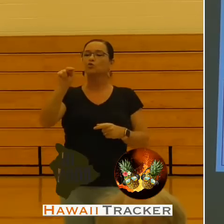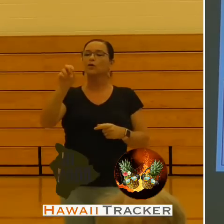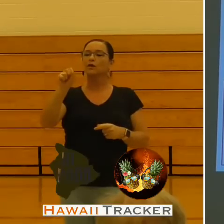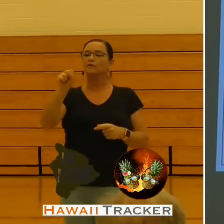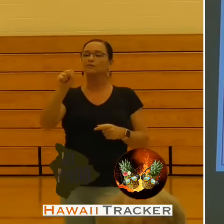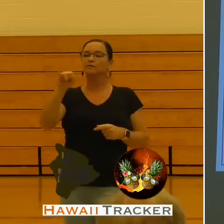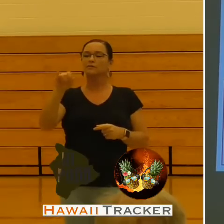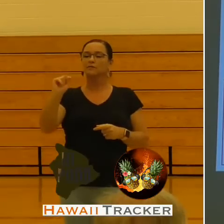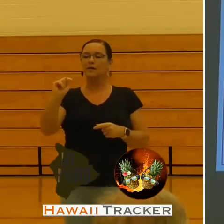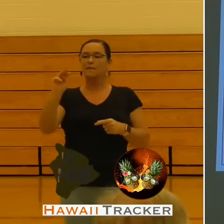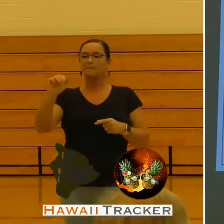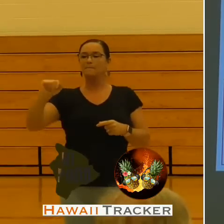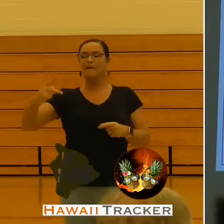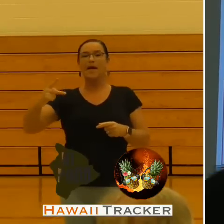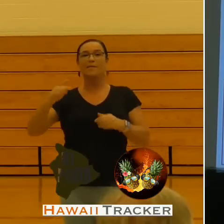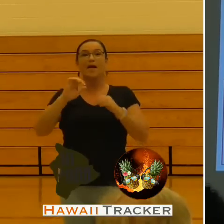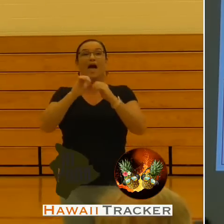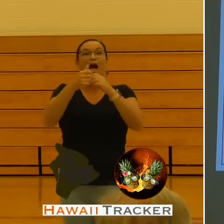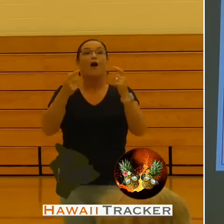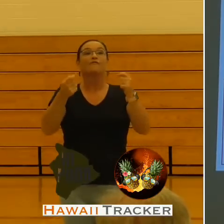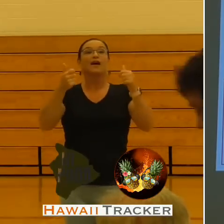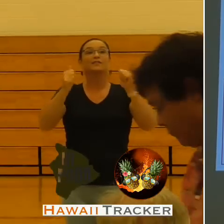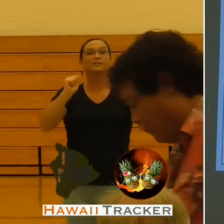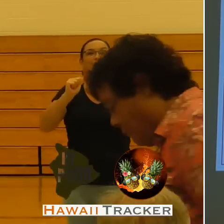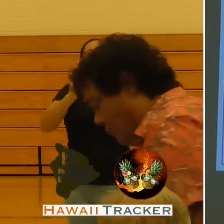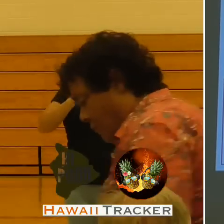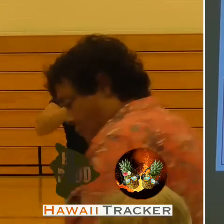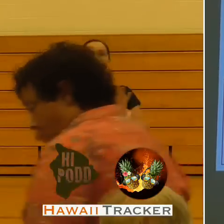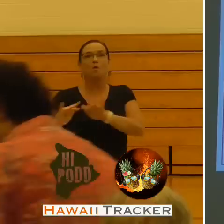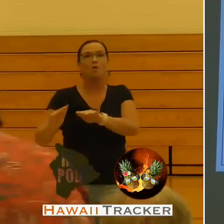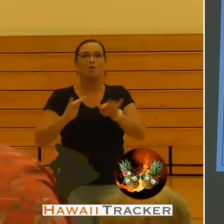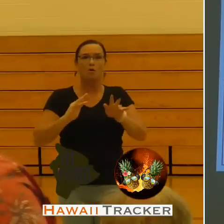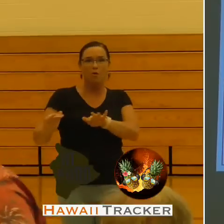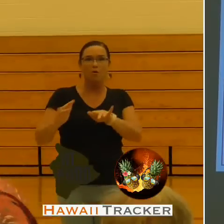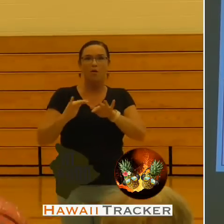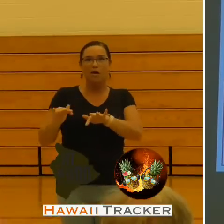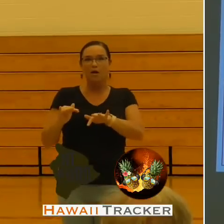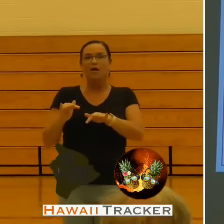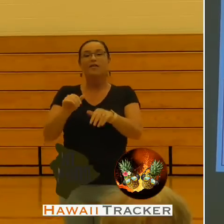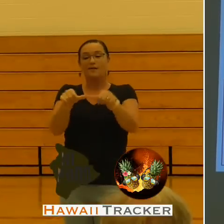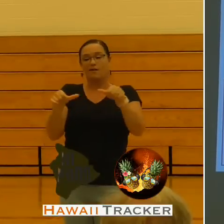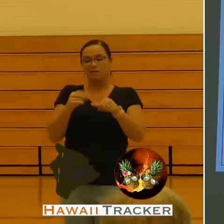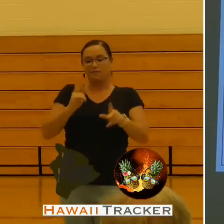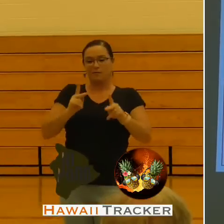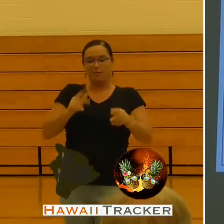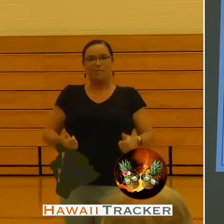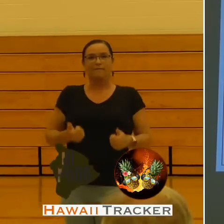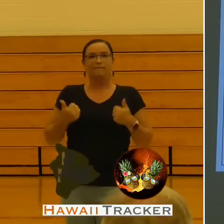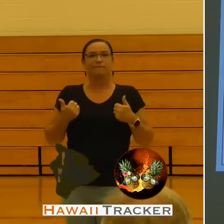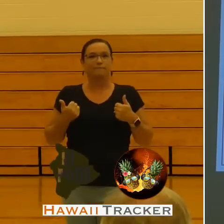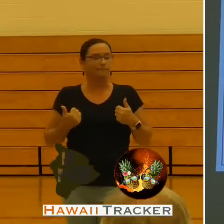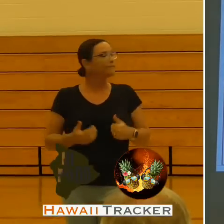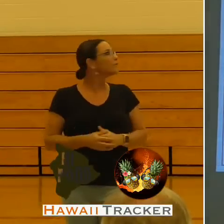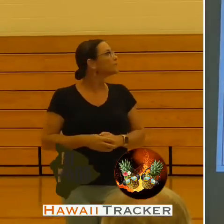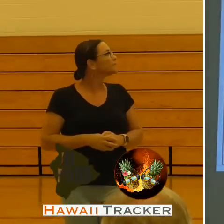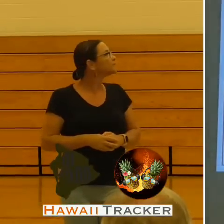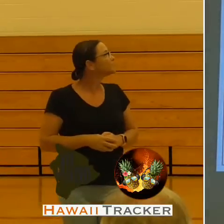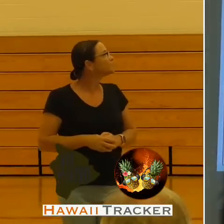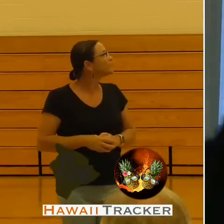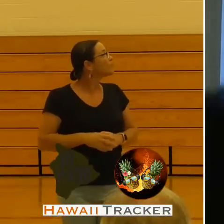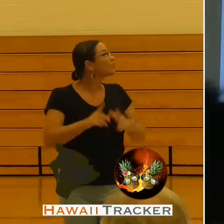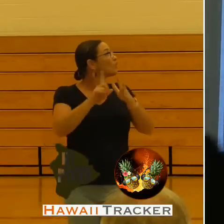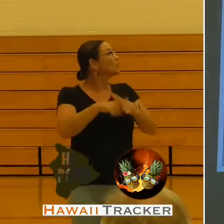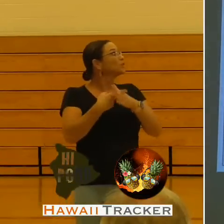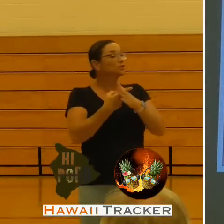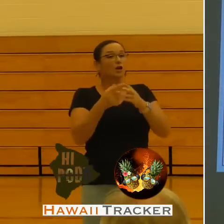flows move down the slopes and get to areas and where people live. So let's start